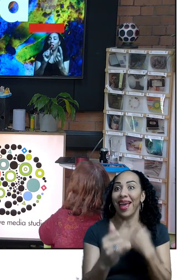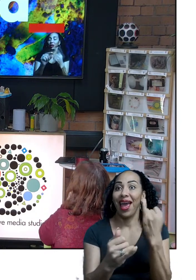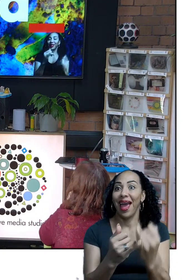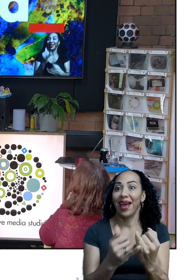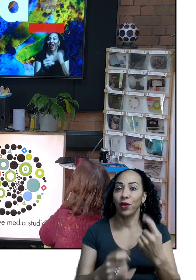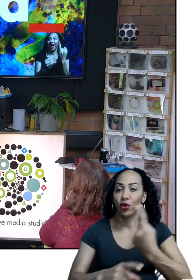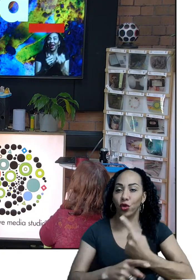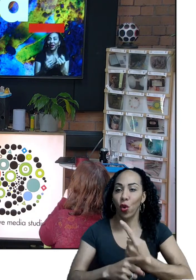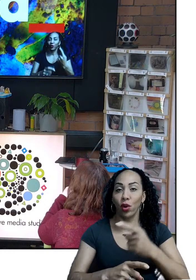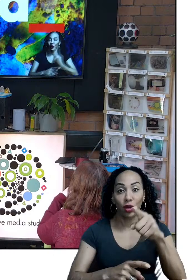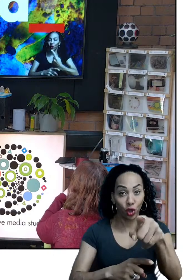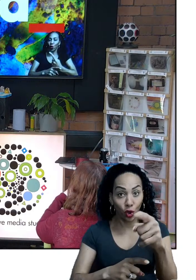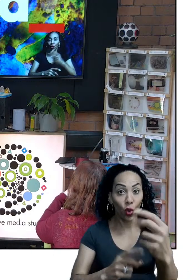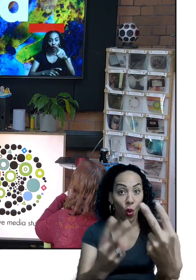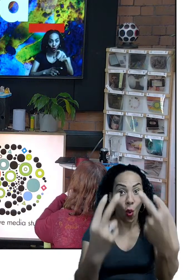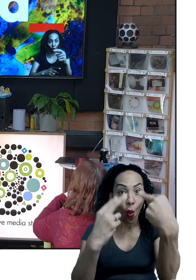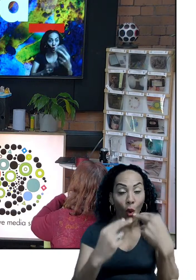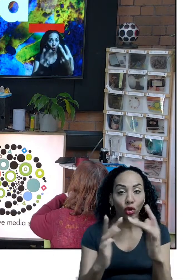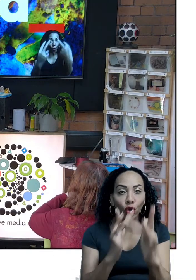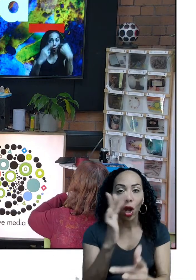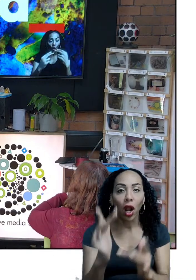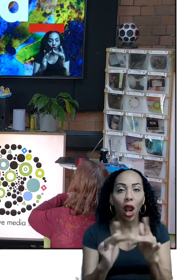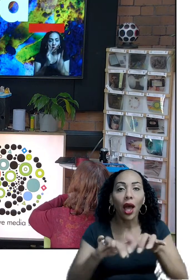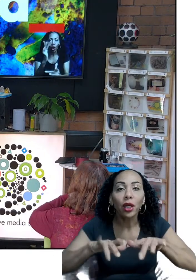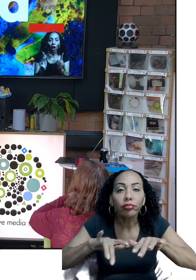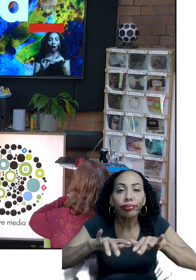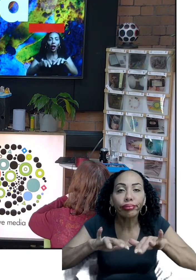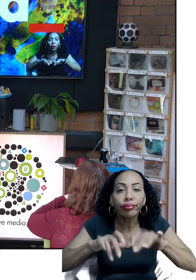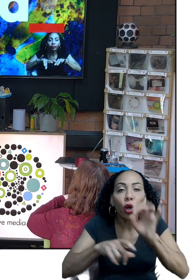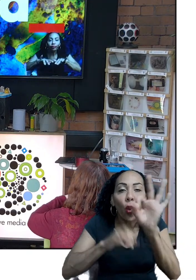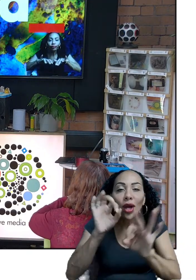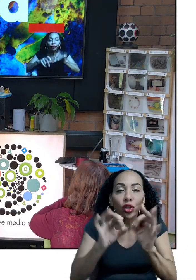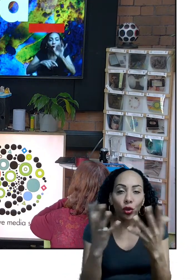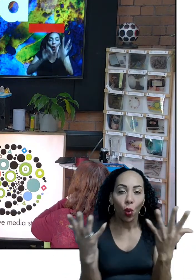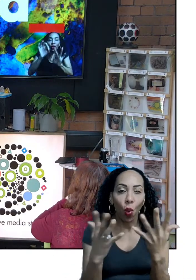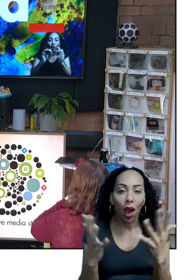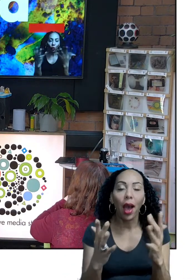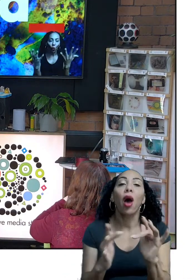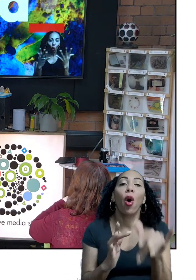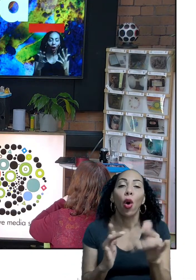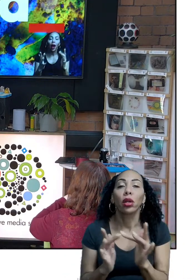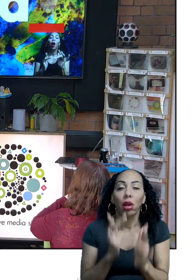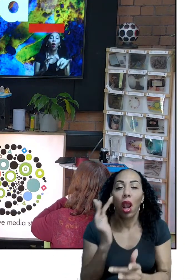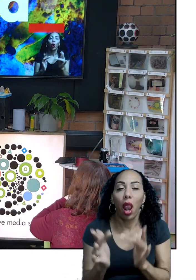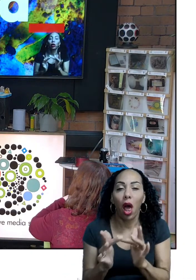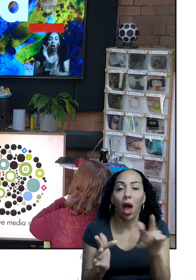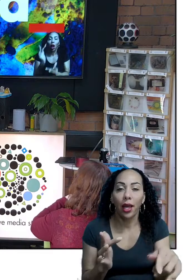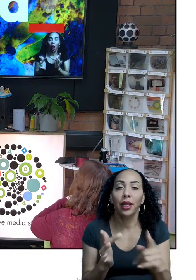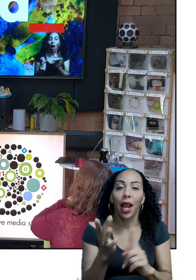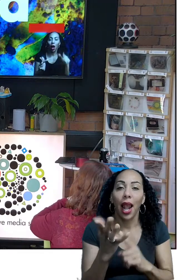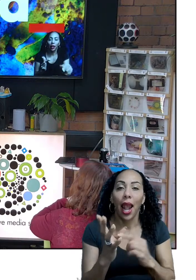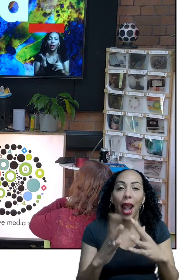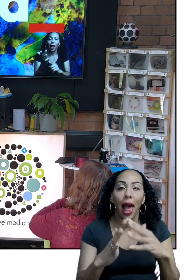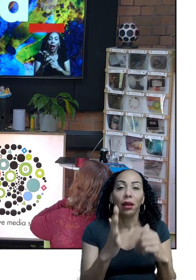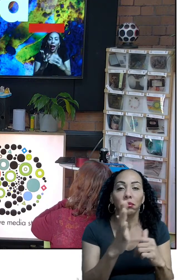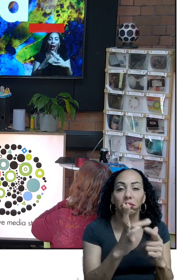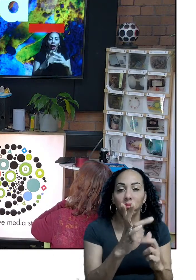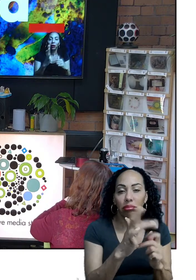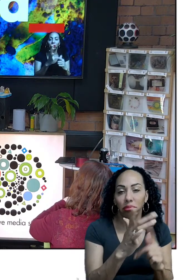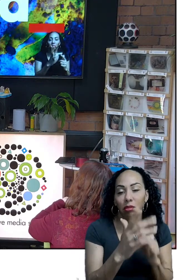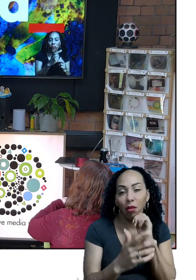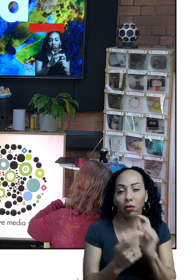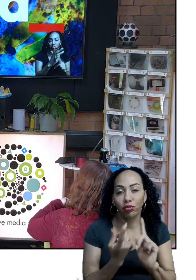please pop your questions into the YouTube chat. Loughton will be your voice in the room today. If you're in the building, then just raise your hand and we'll send